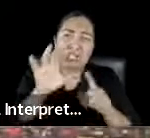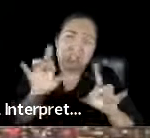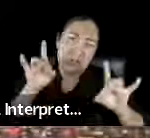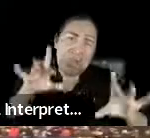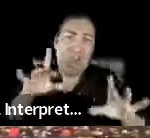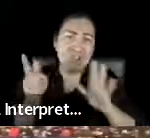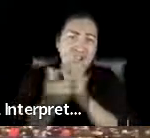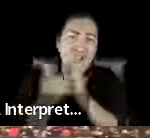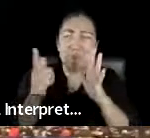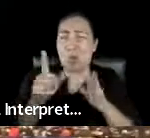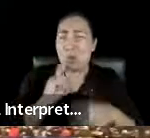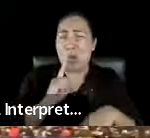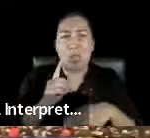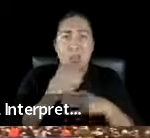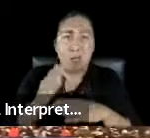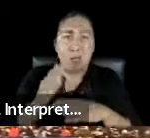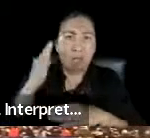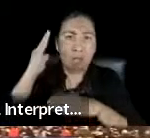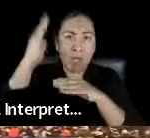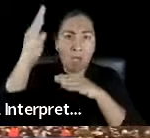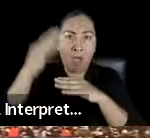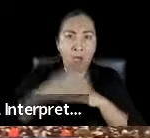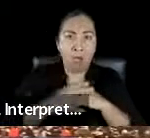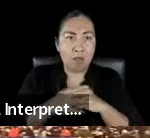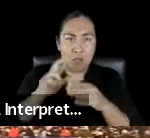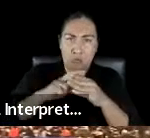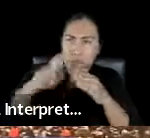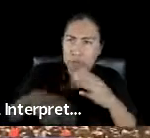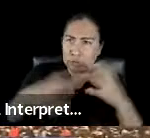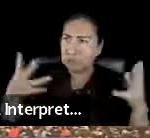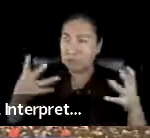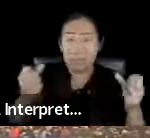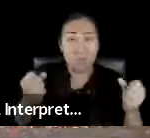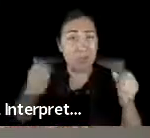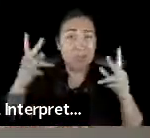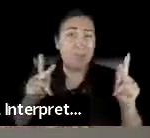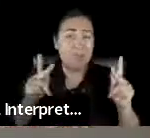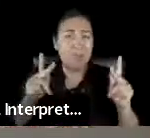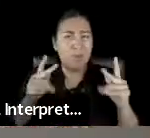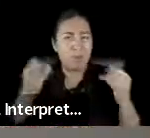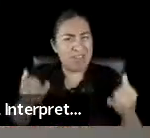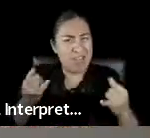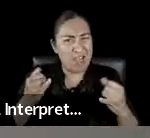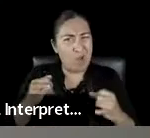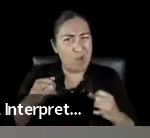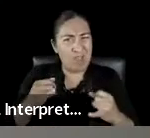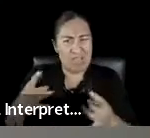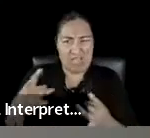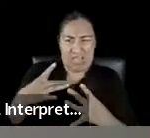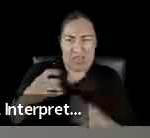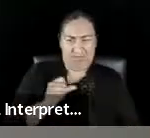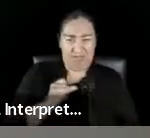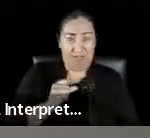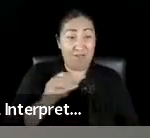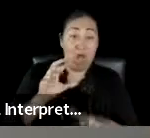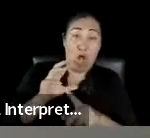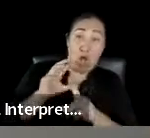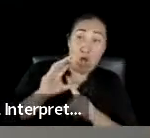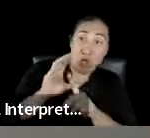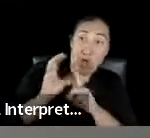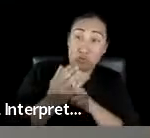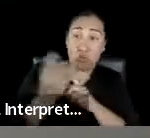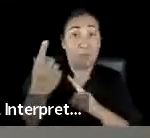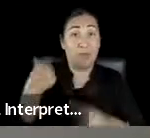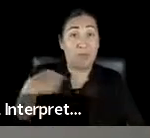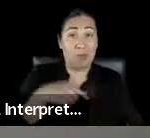amount, and as a result, many people have come to hate themselves. Culture isn't something that we hate